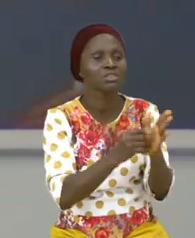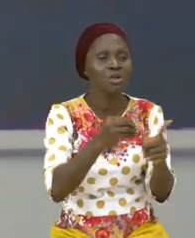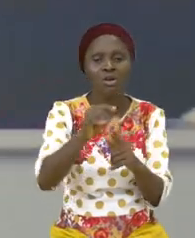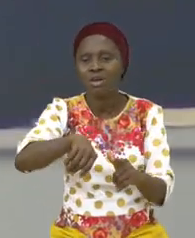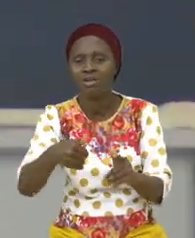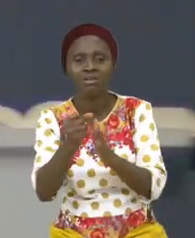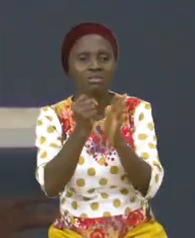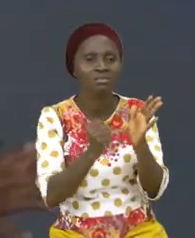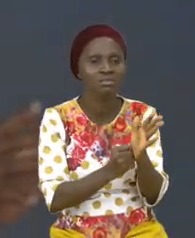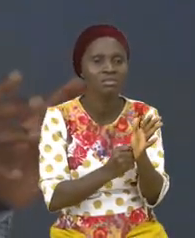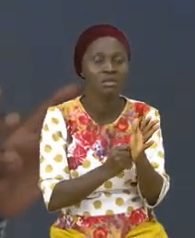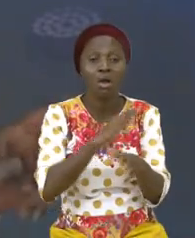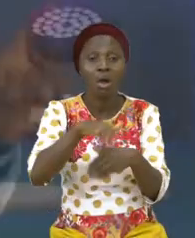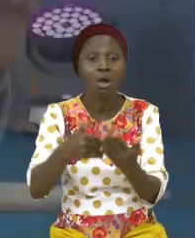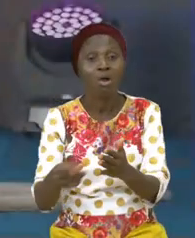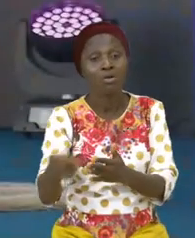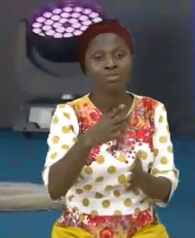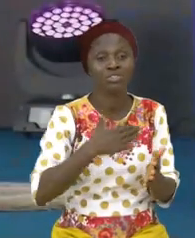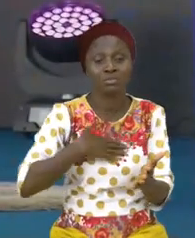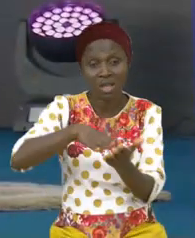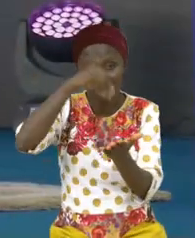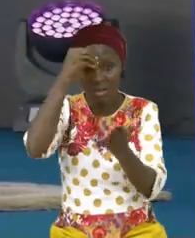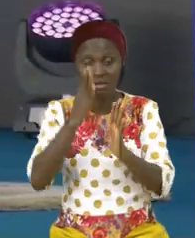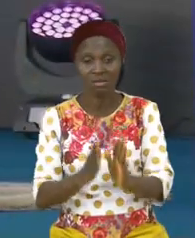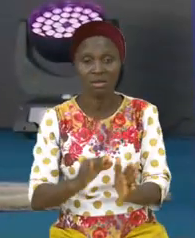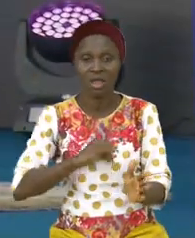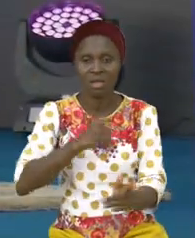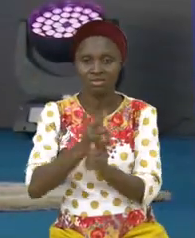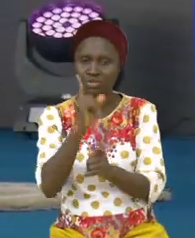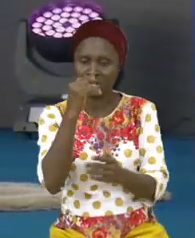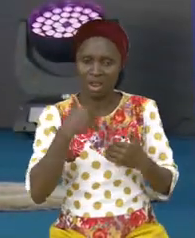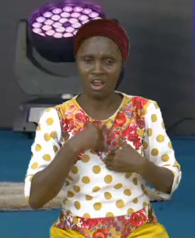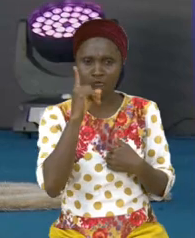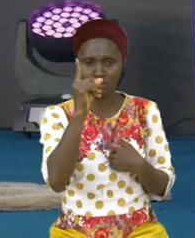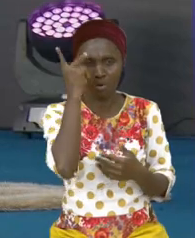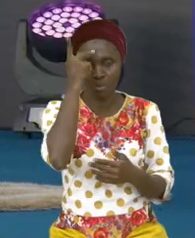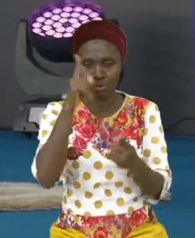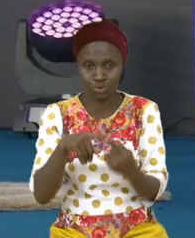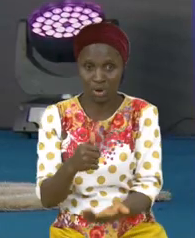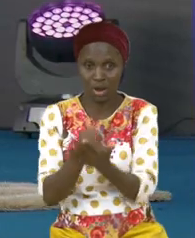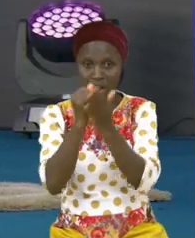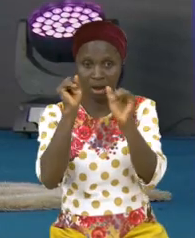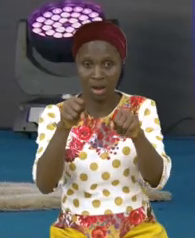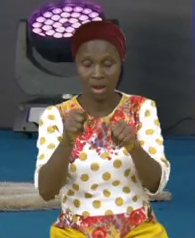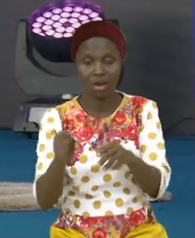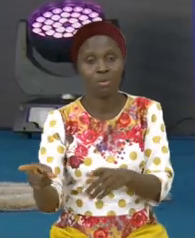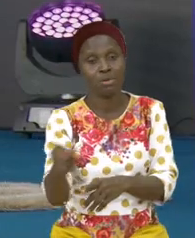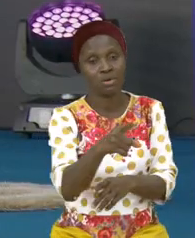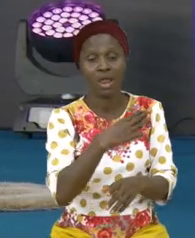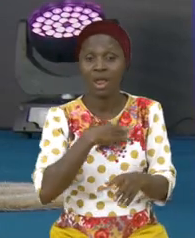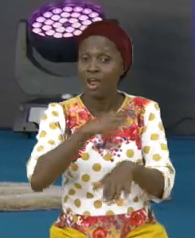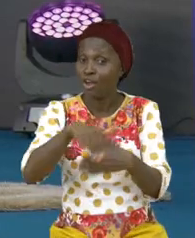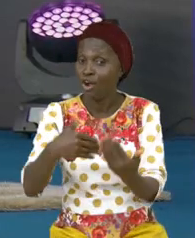All those my students, I just had one goal, to enable them. And all those who are hearing